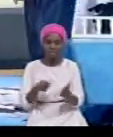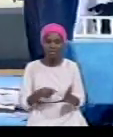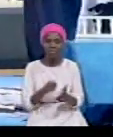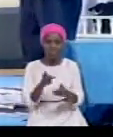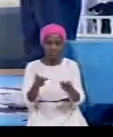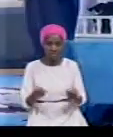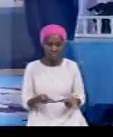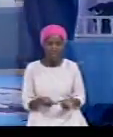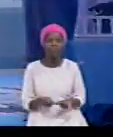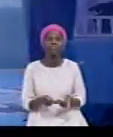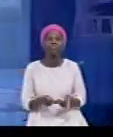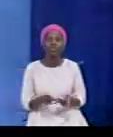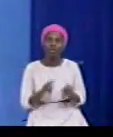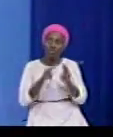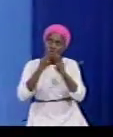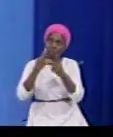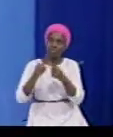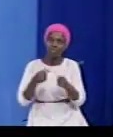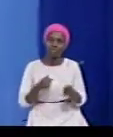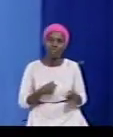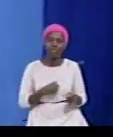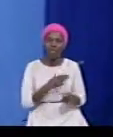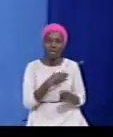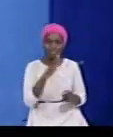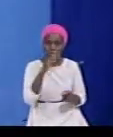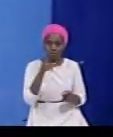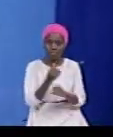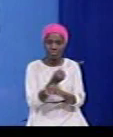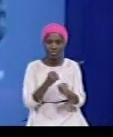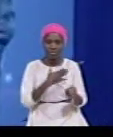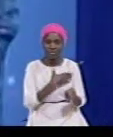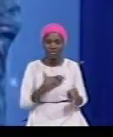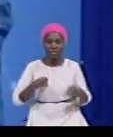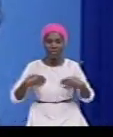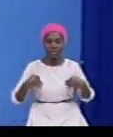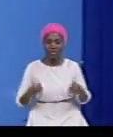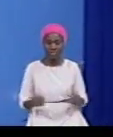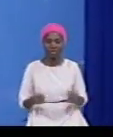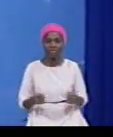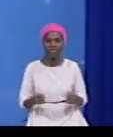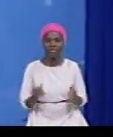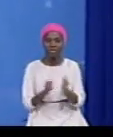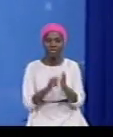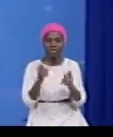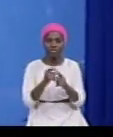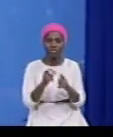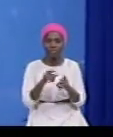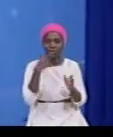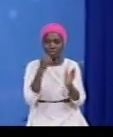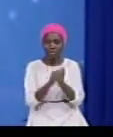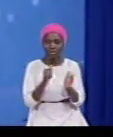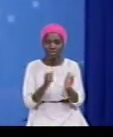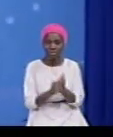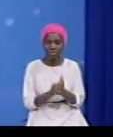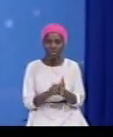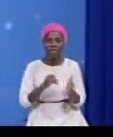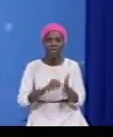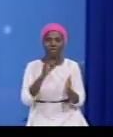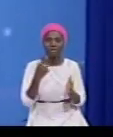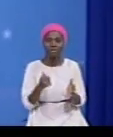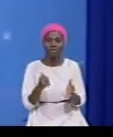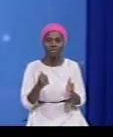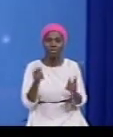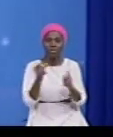ye saved and be ye healed. That word saved is actually, how would I say, it's a word